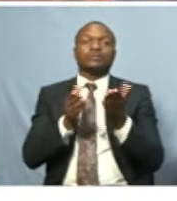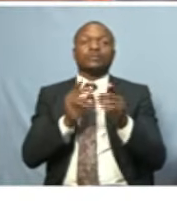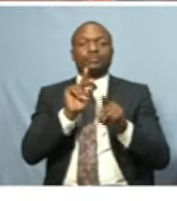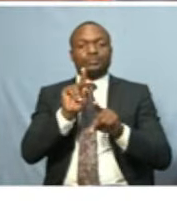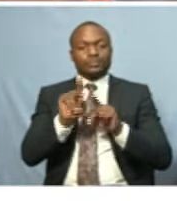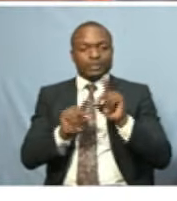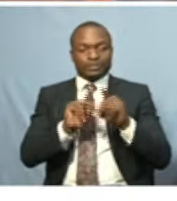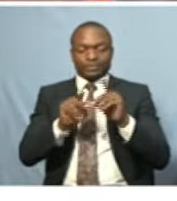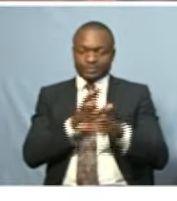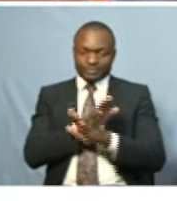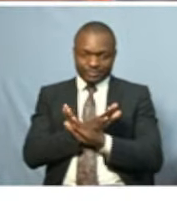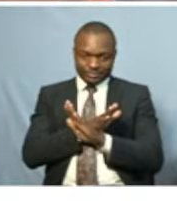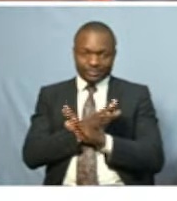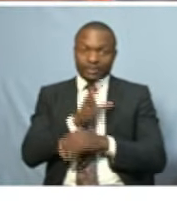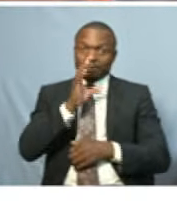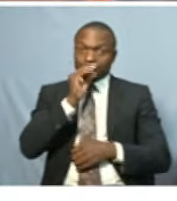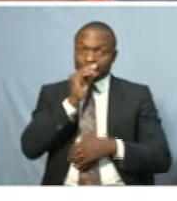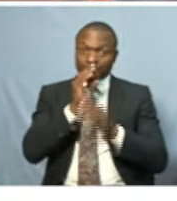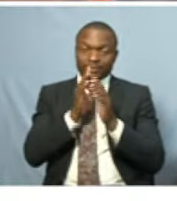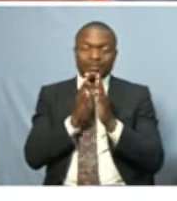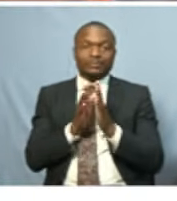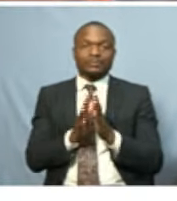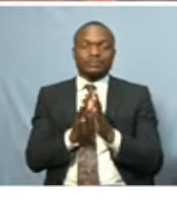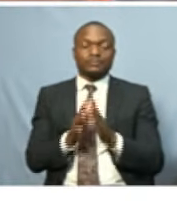people. Madam Speaker,